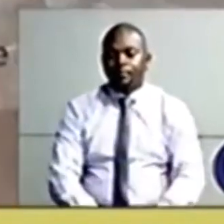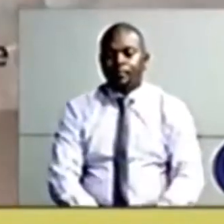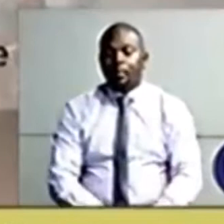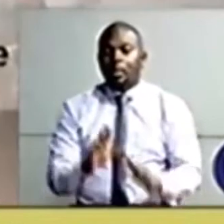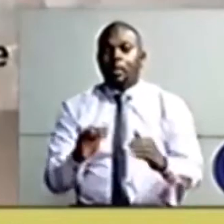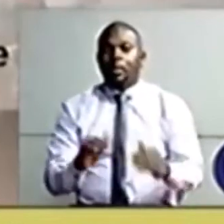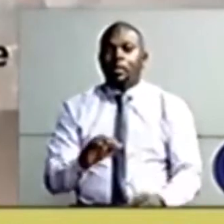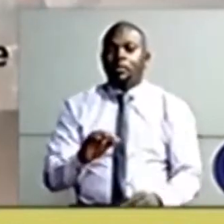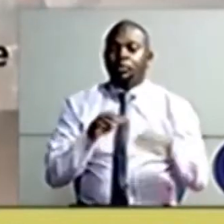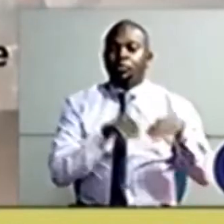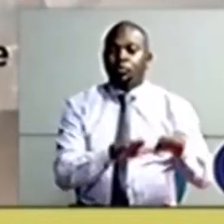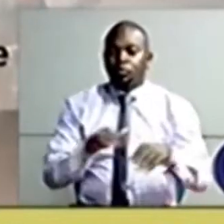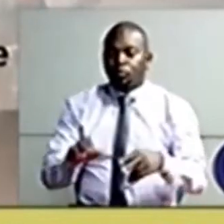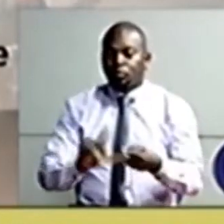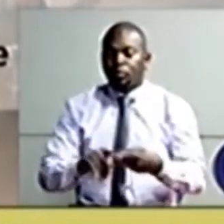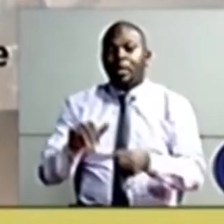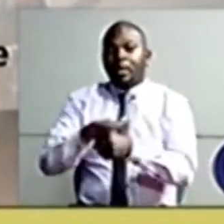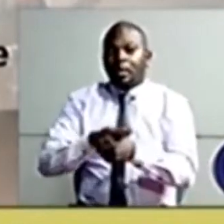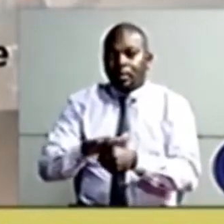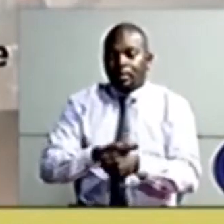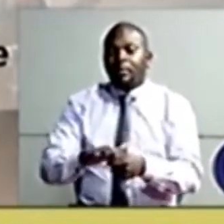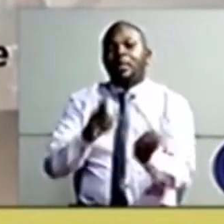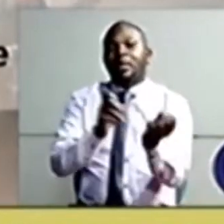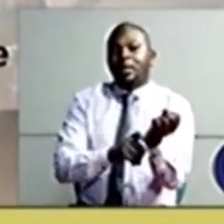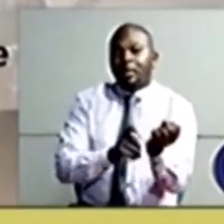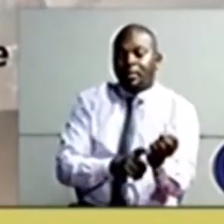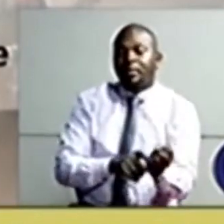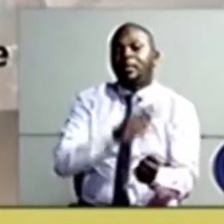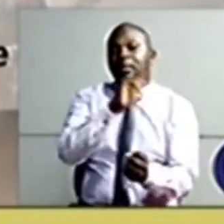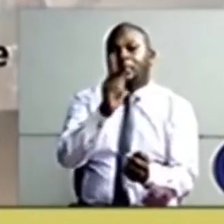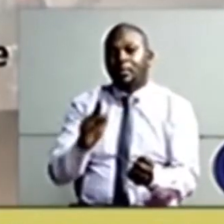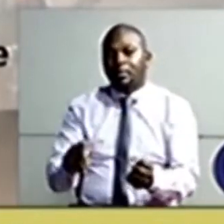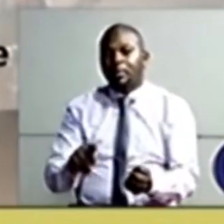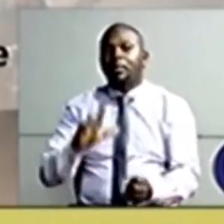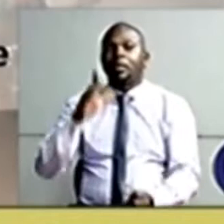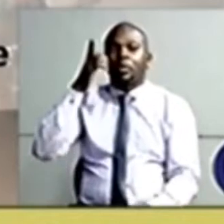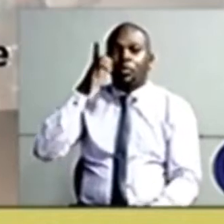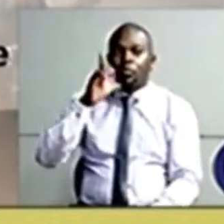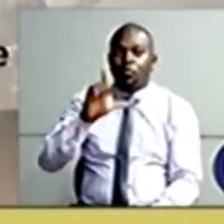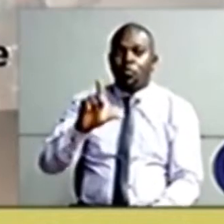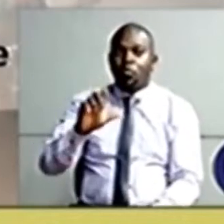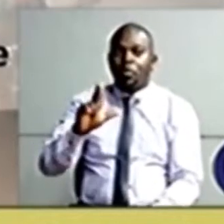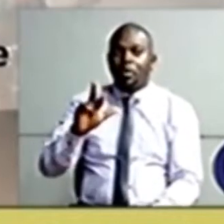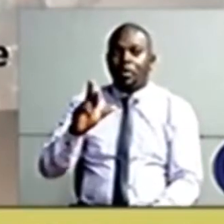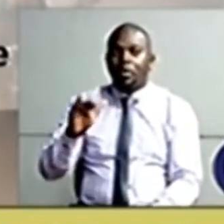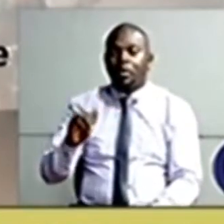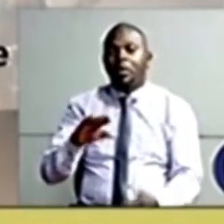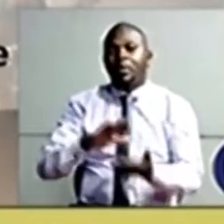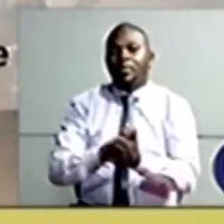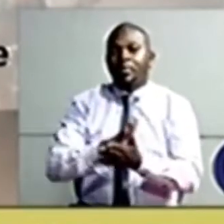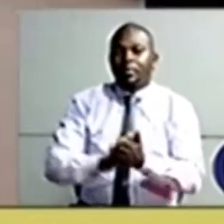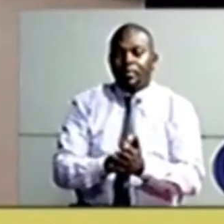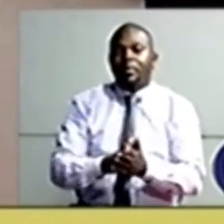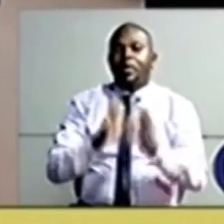These were Ntungamo, Kasese, Kamuli, Kitugum, Lugazi, Apache, Busia and